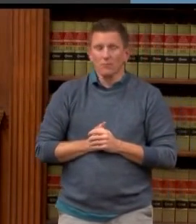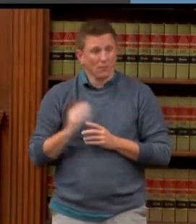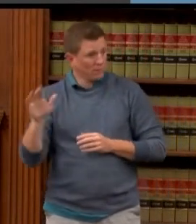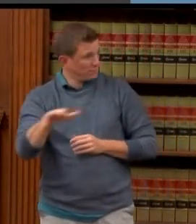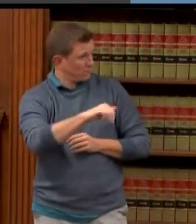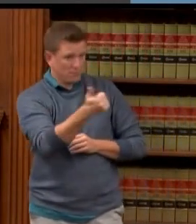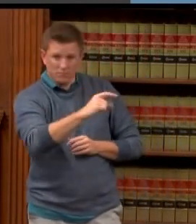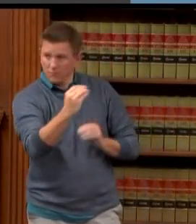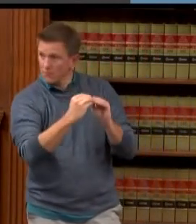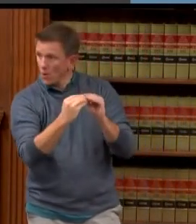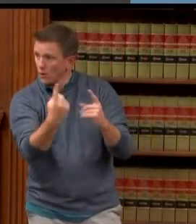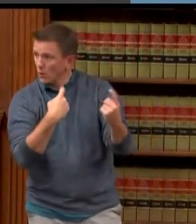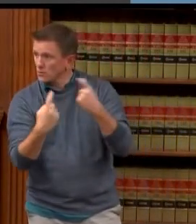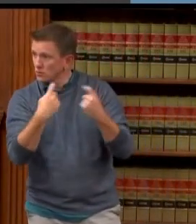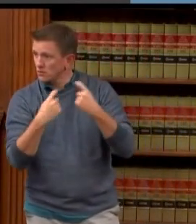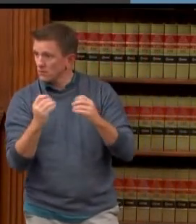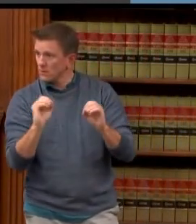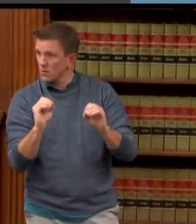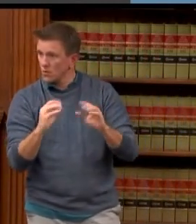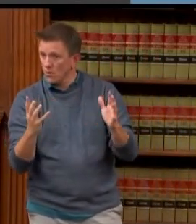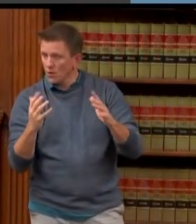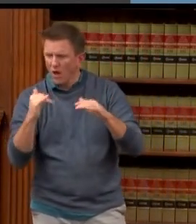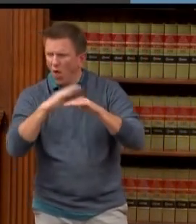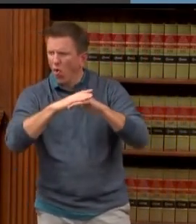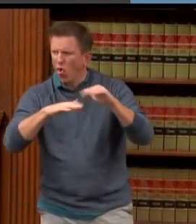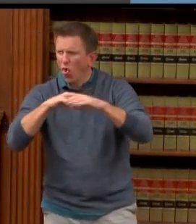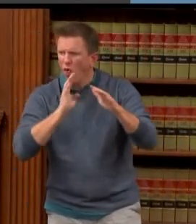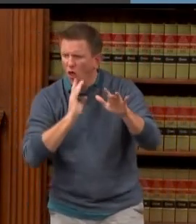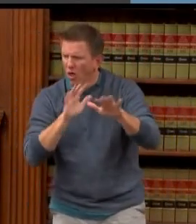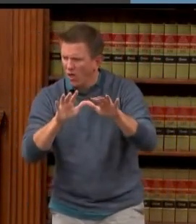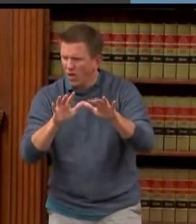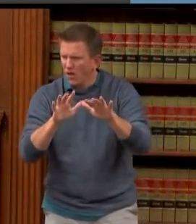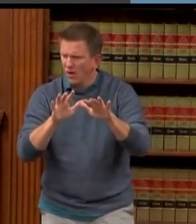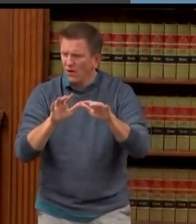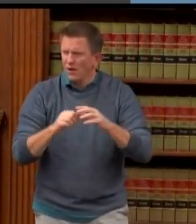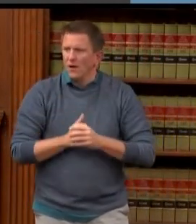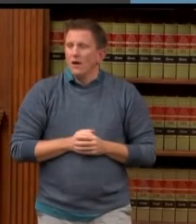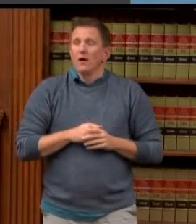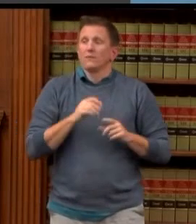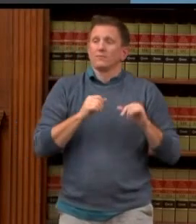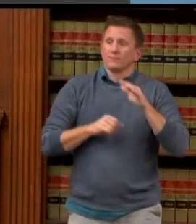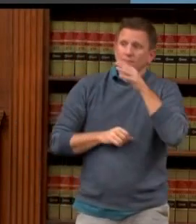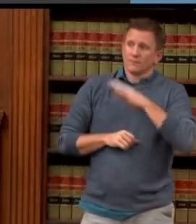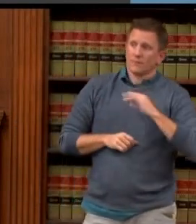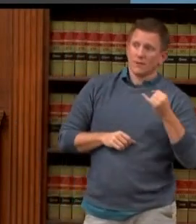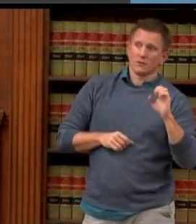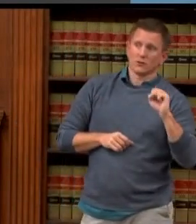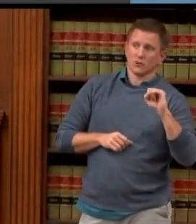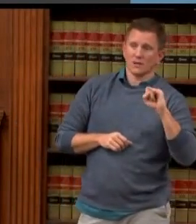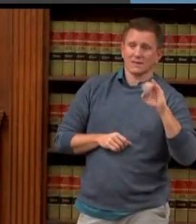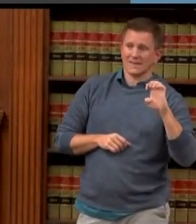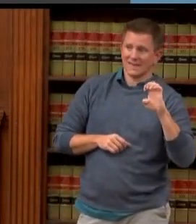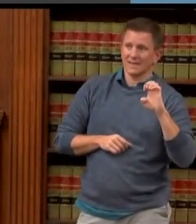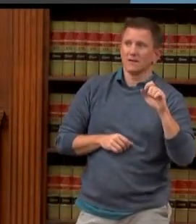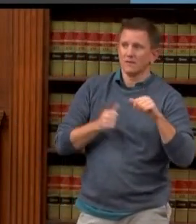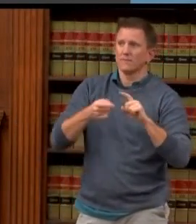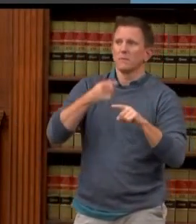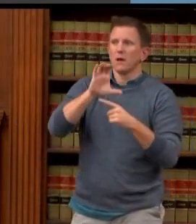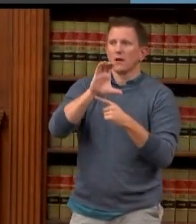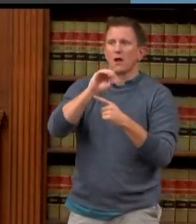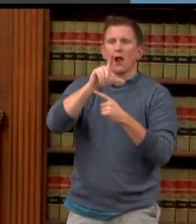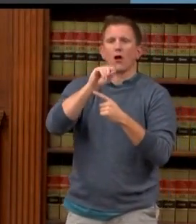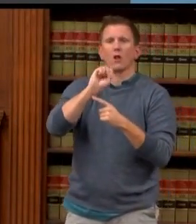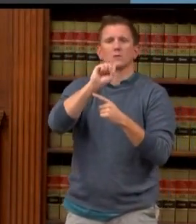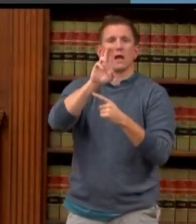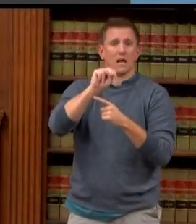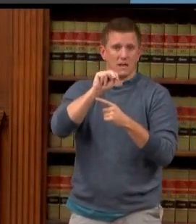Go ahead, man. This is Jesse at the Colorado Sun. Two quick questions. One, I wanted to see. This is Donna again. Are there